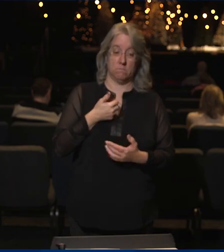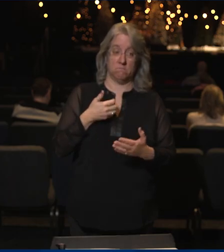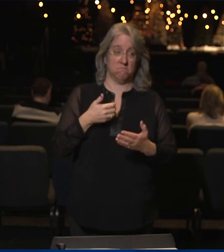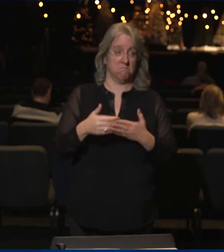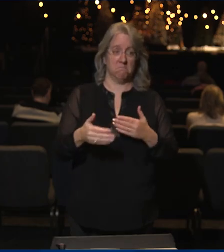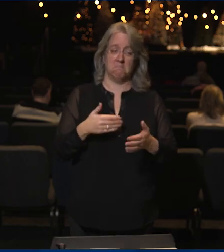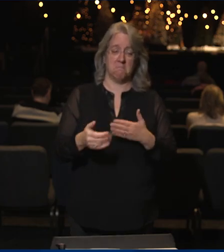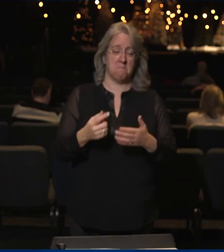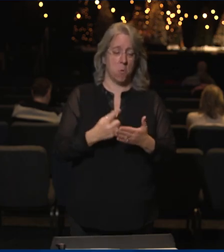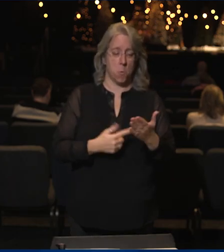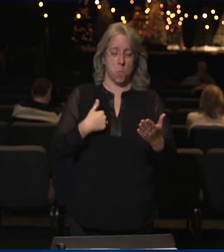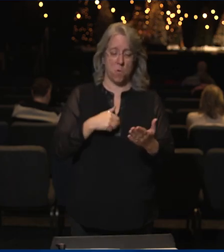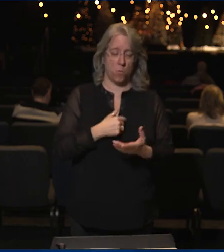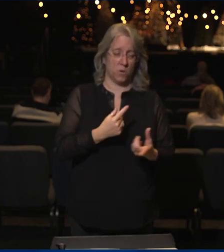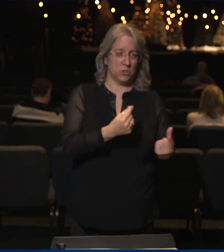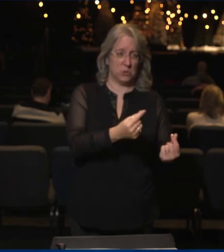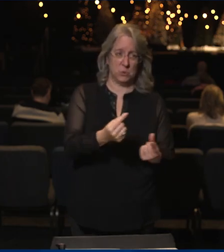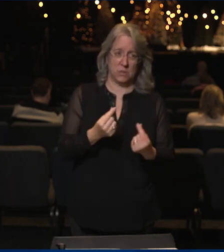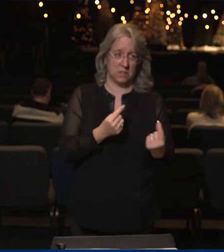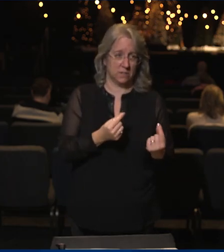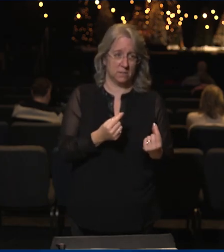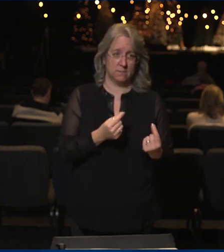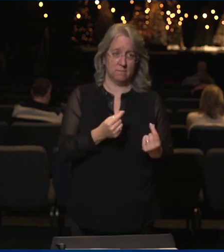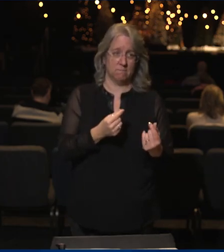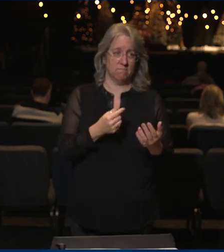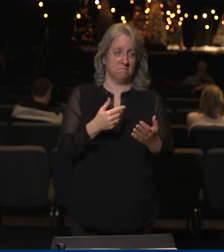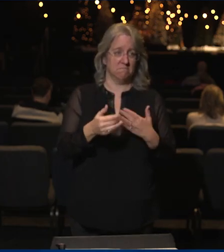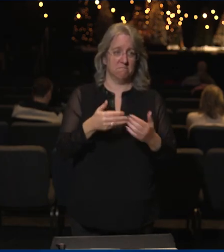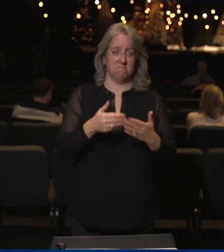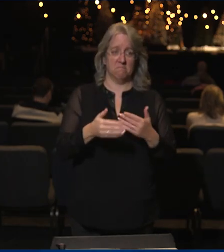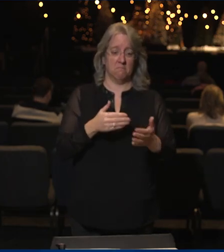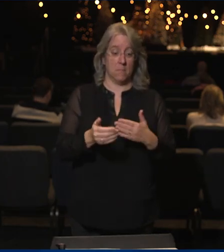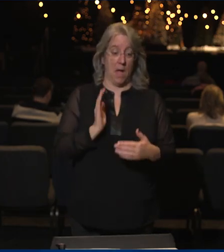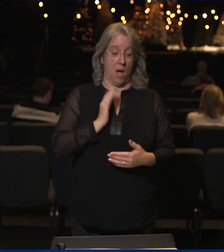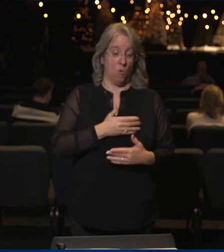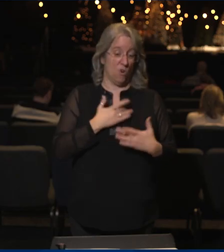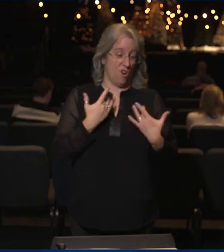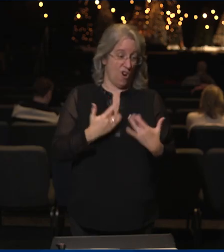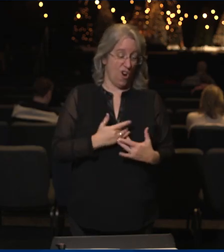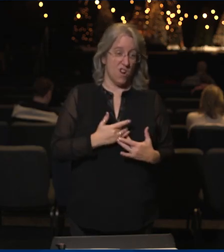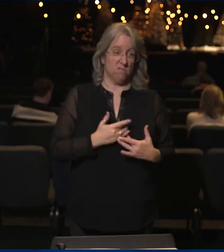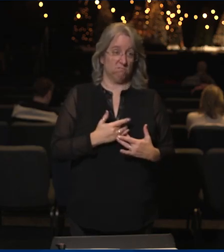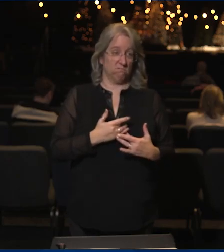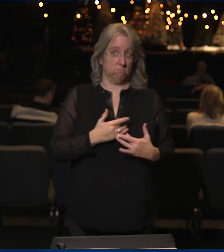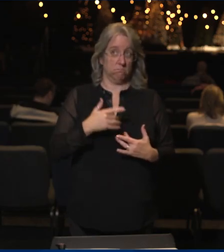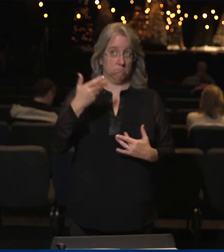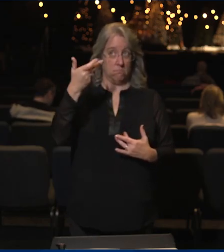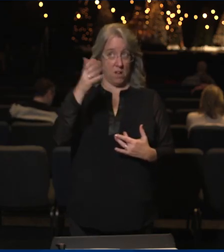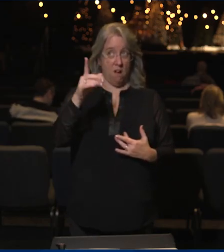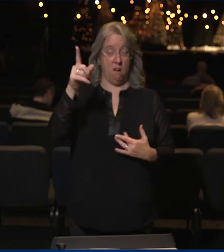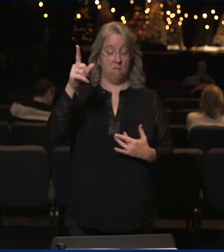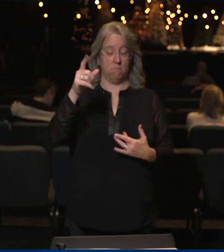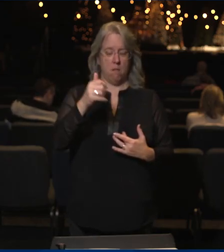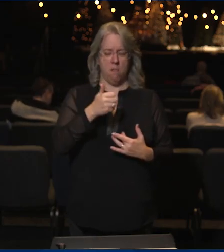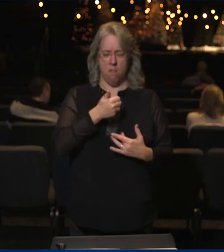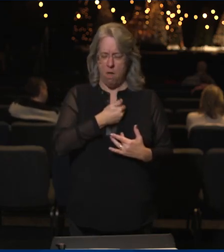what we're going through, and despite the conditions of our hearts, that God, you love me, and you are with